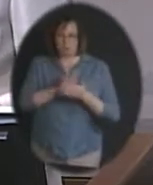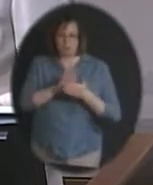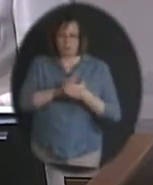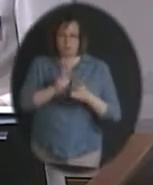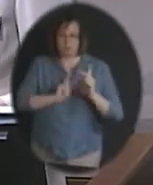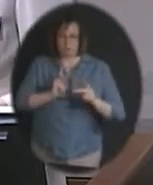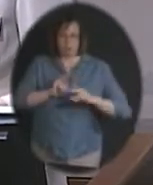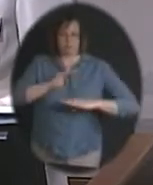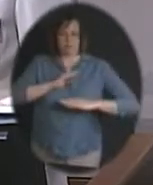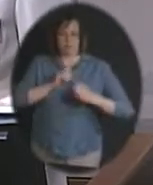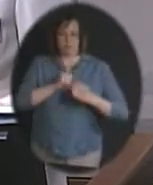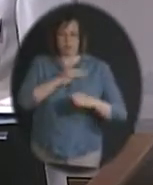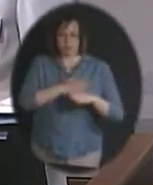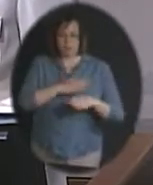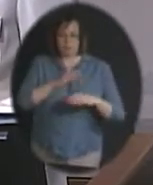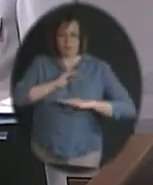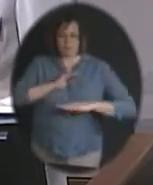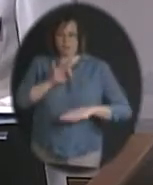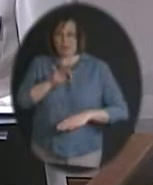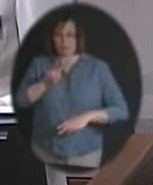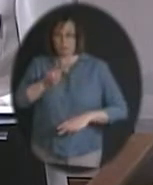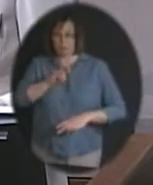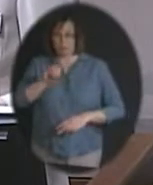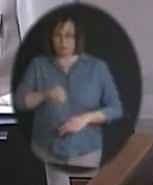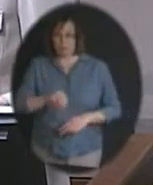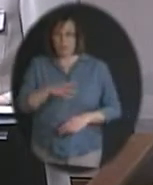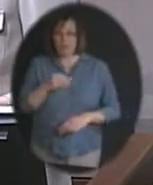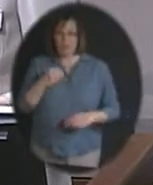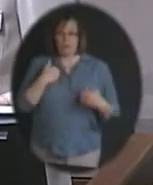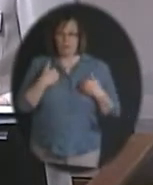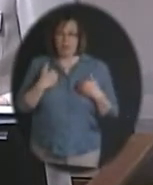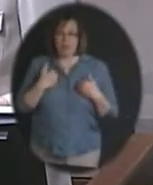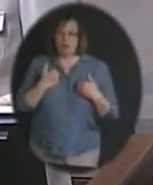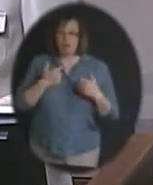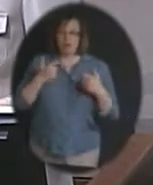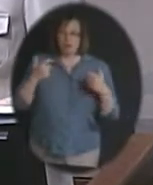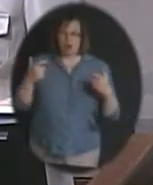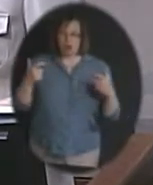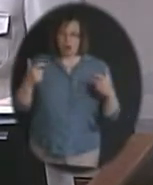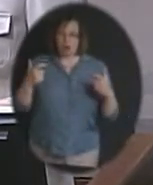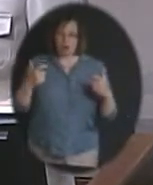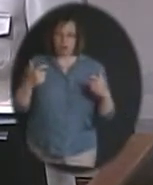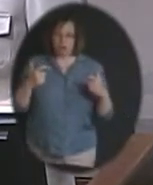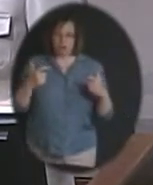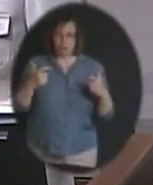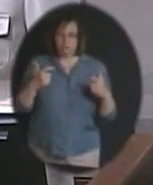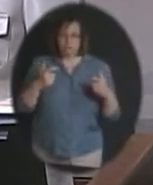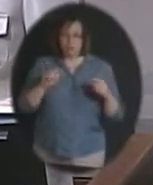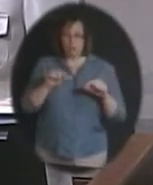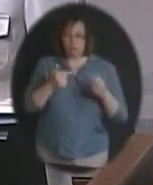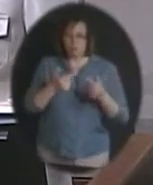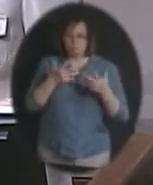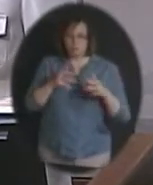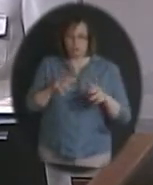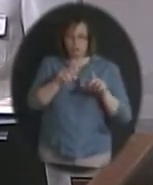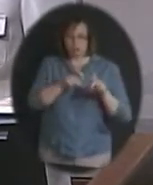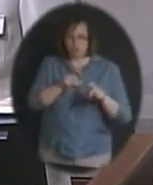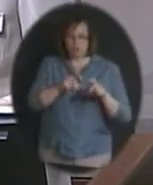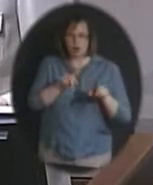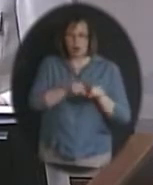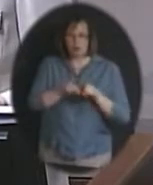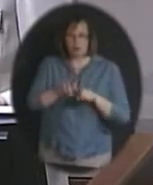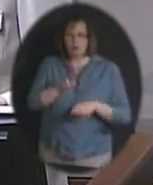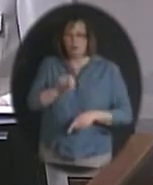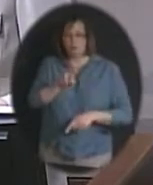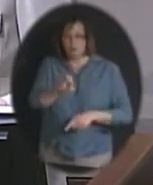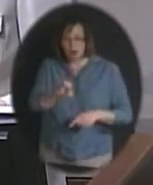job satisfaction at 92%. And we had a large group finish the survey, which is also very rare.